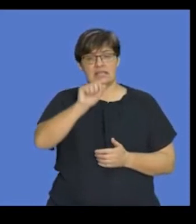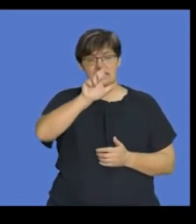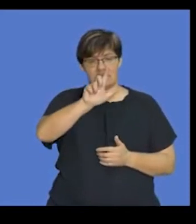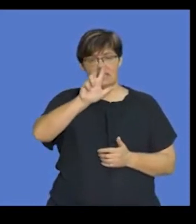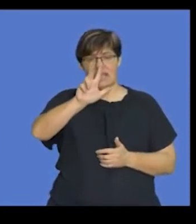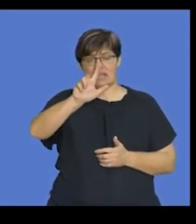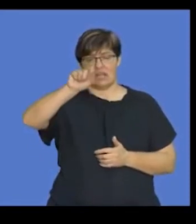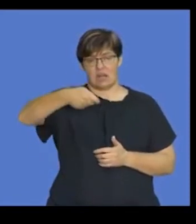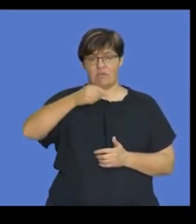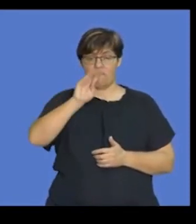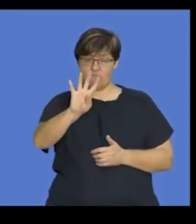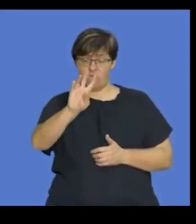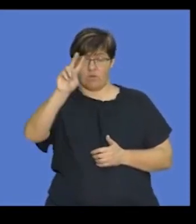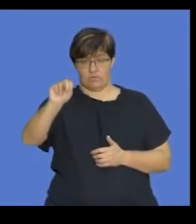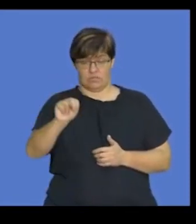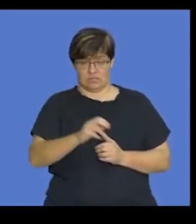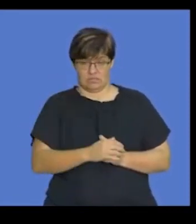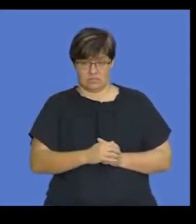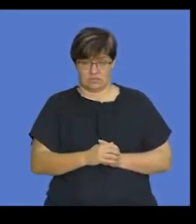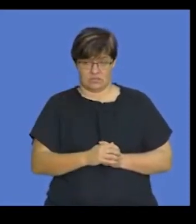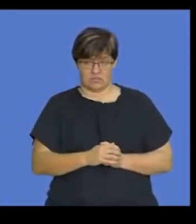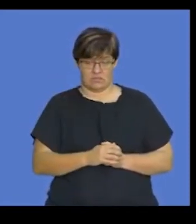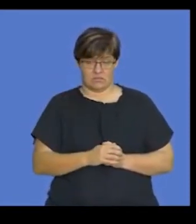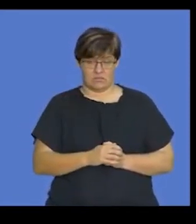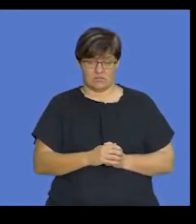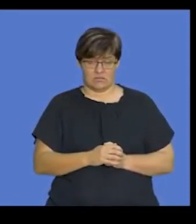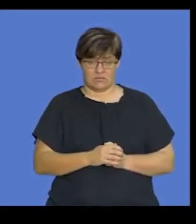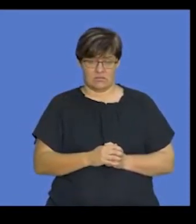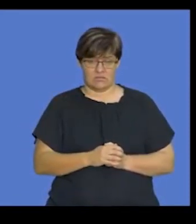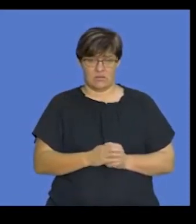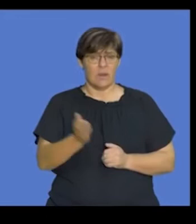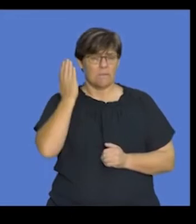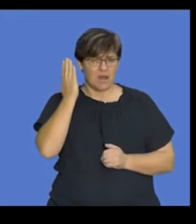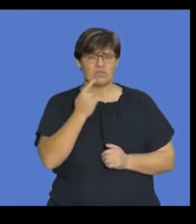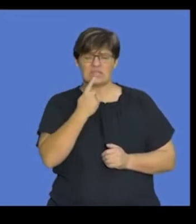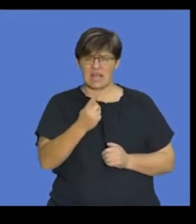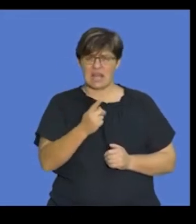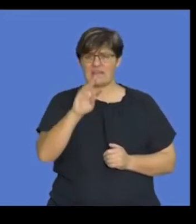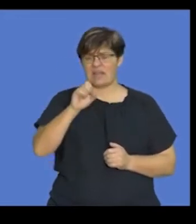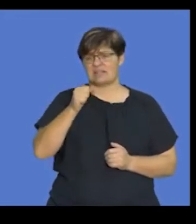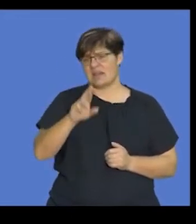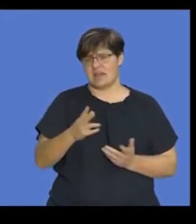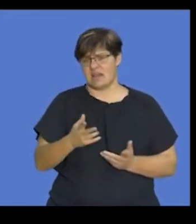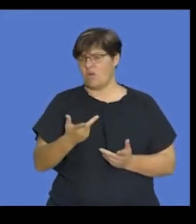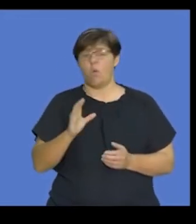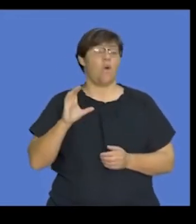78.4 newtons. In the past, I've told you vectors are forces are a